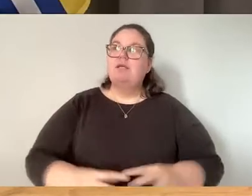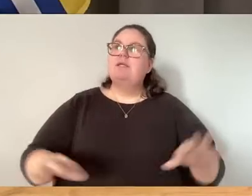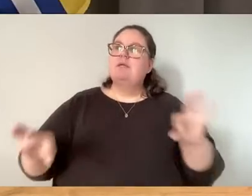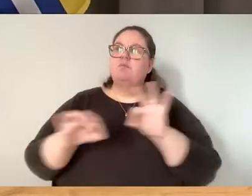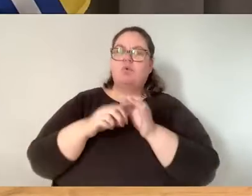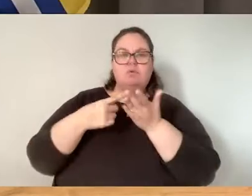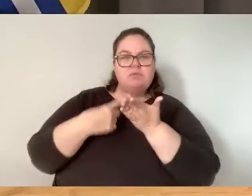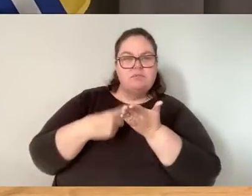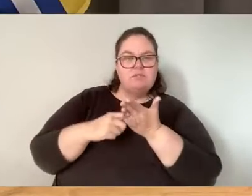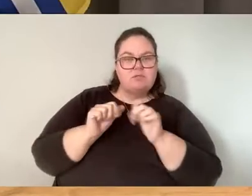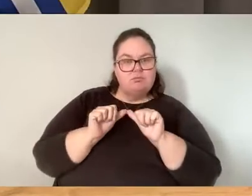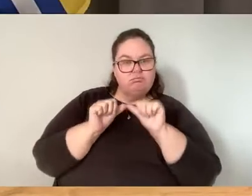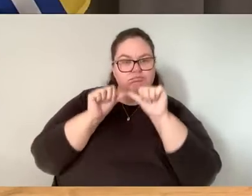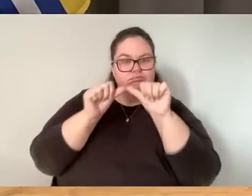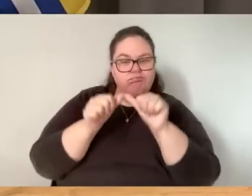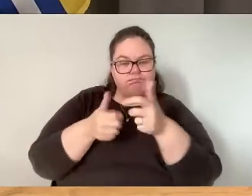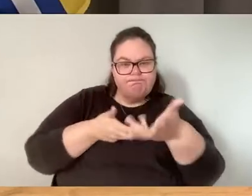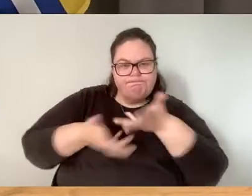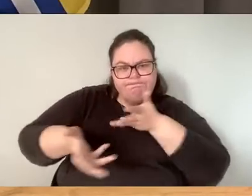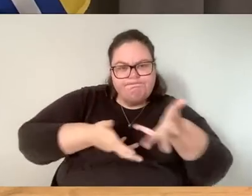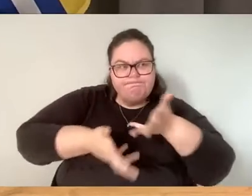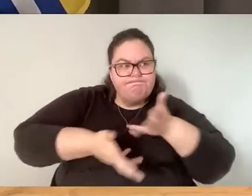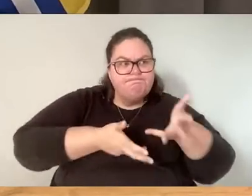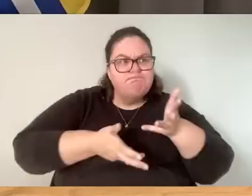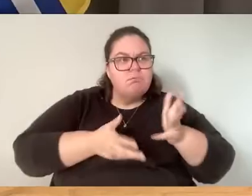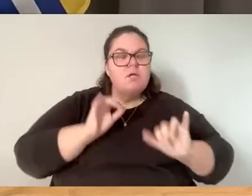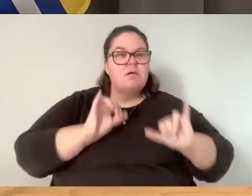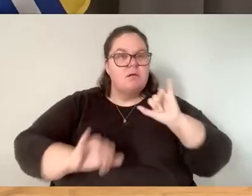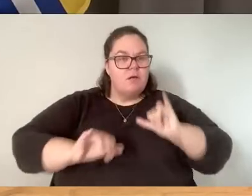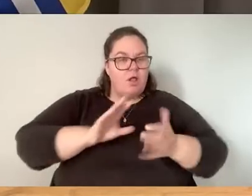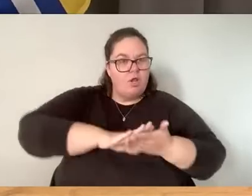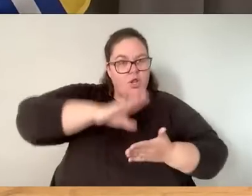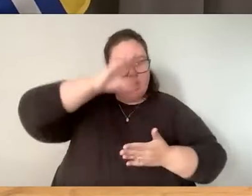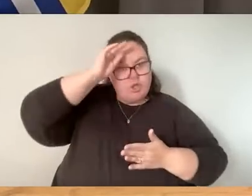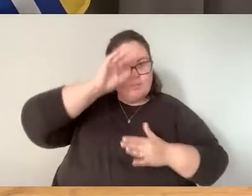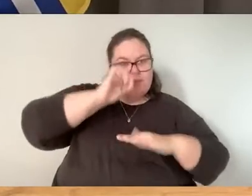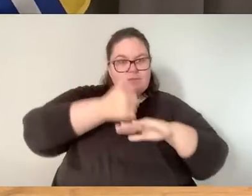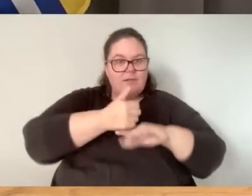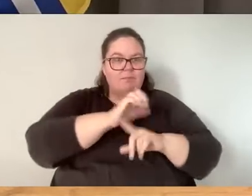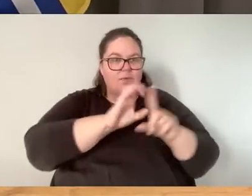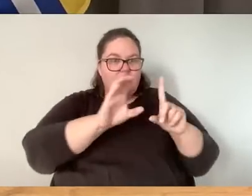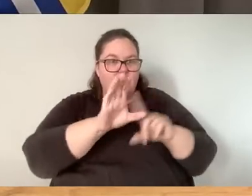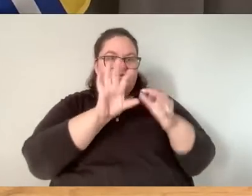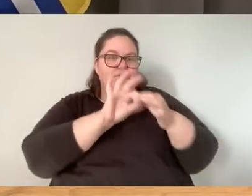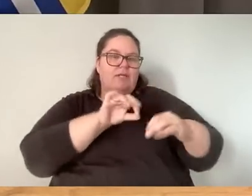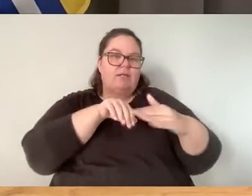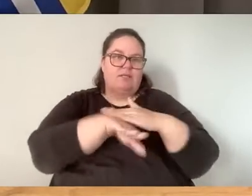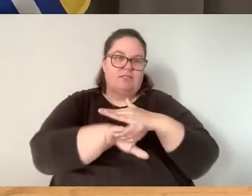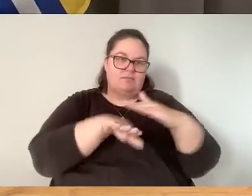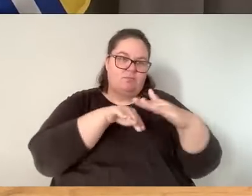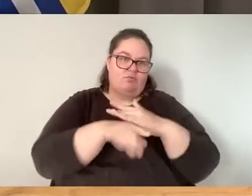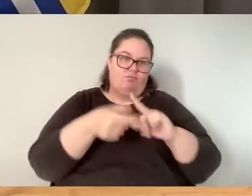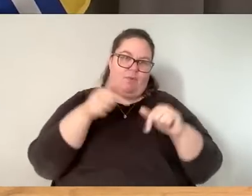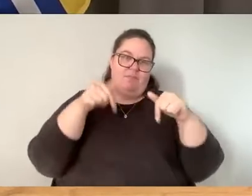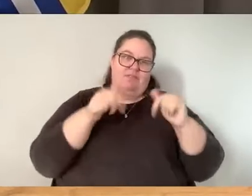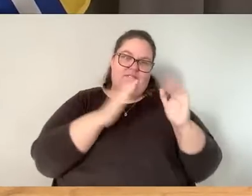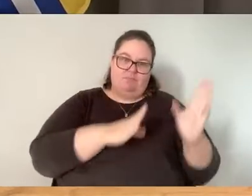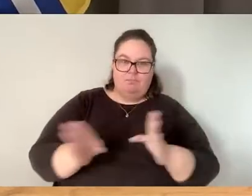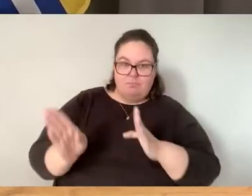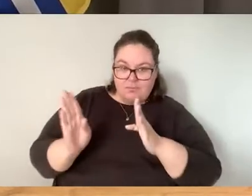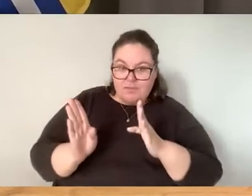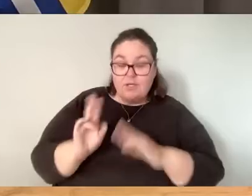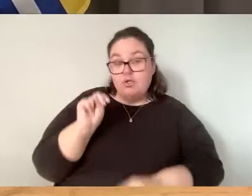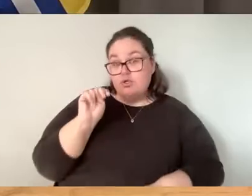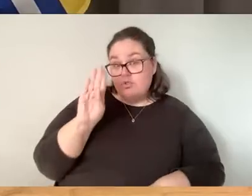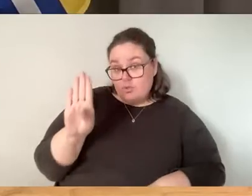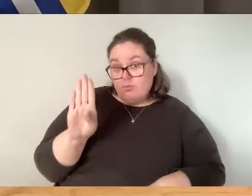awareness and to implement a culture based on accessibility. Thanks to this plan, New Brunswickers will continue to have